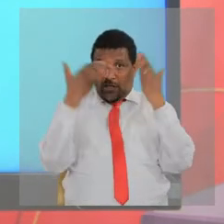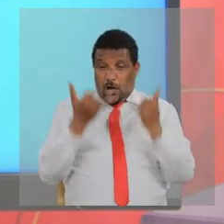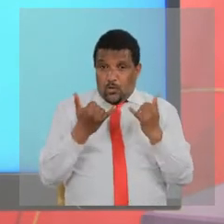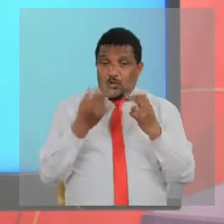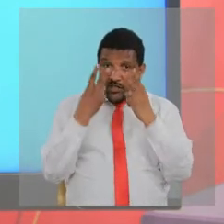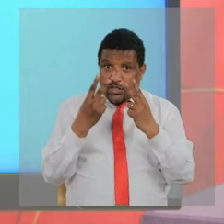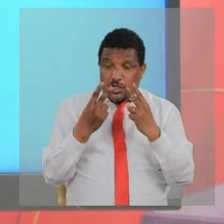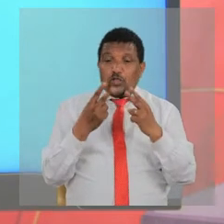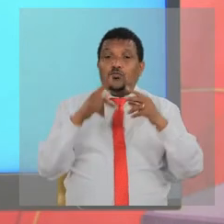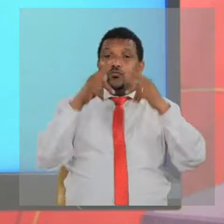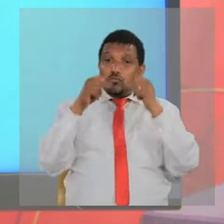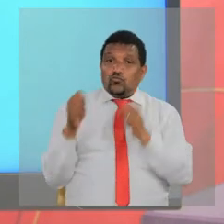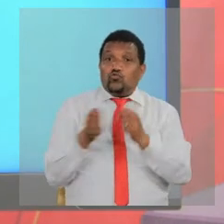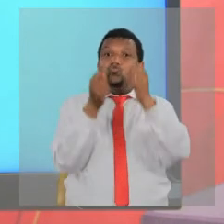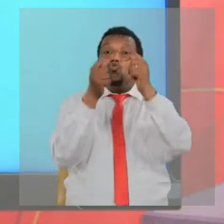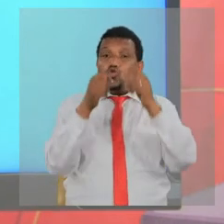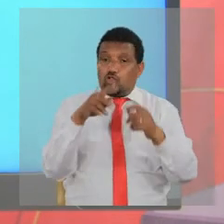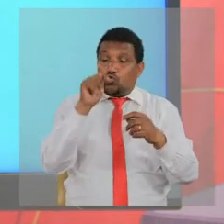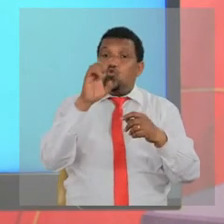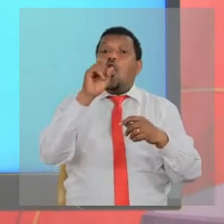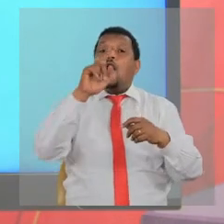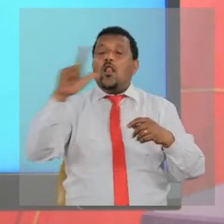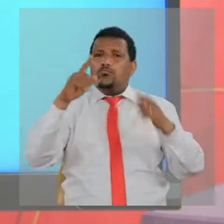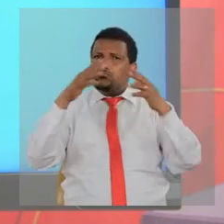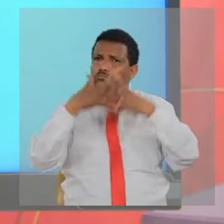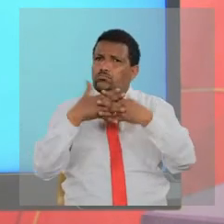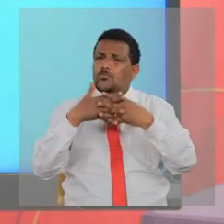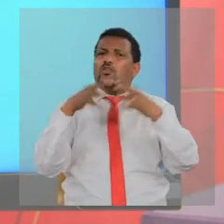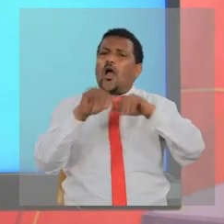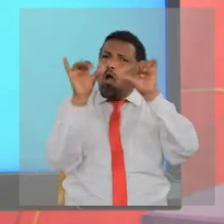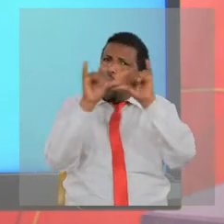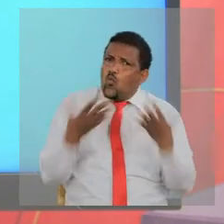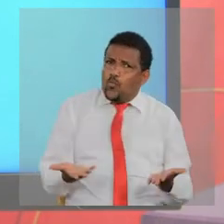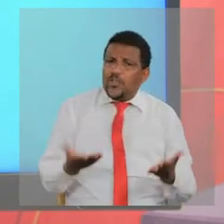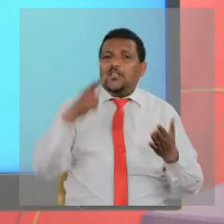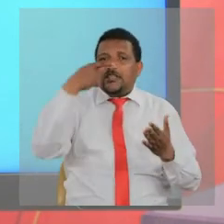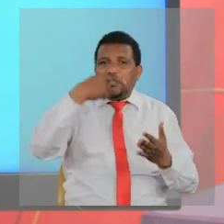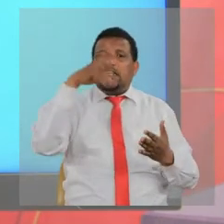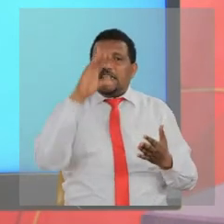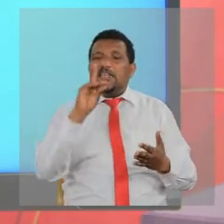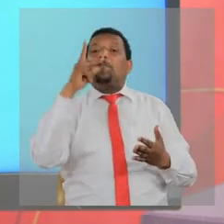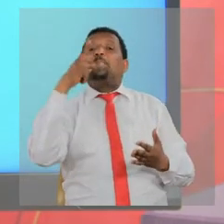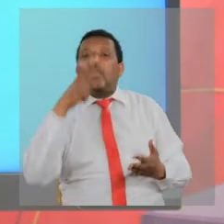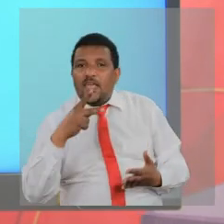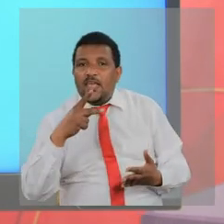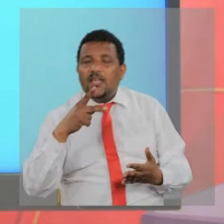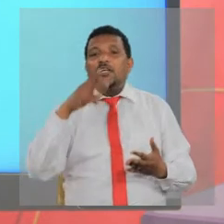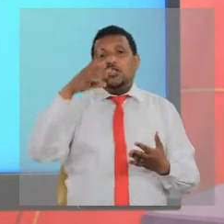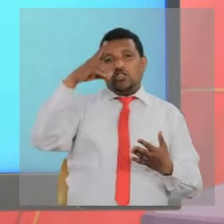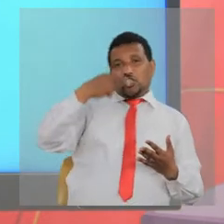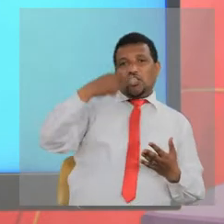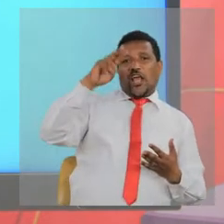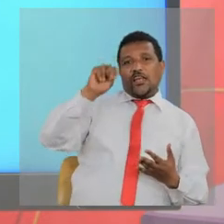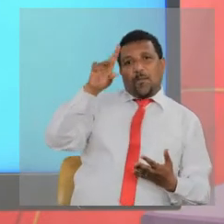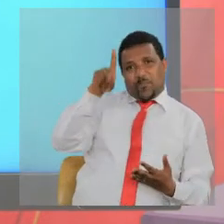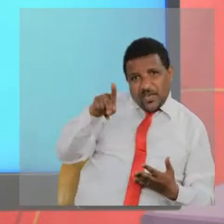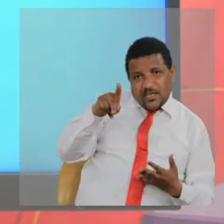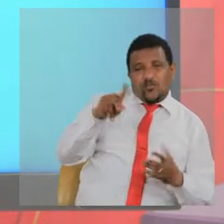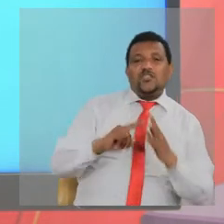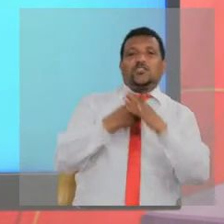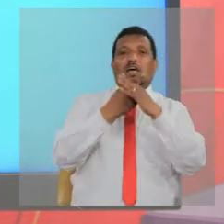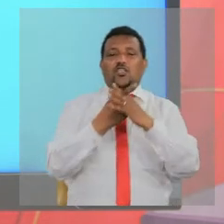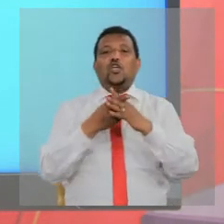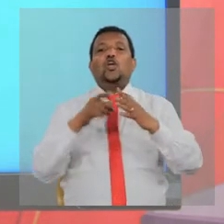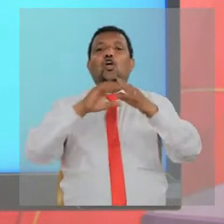Now let's see the tools used to measure the level of economic performance of a country called GDP and GNP. Let's start